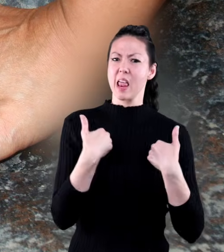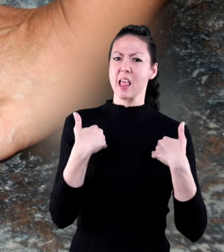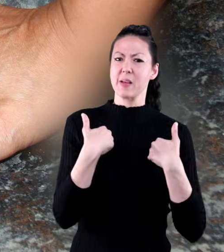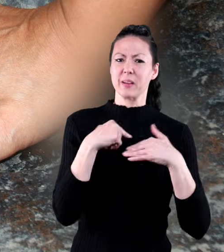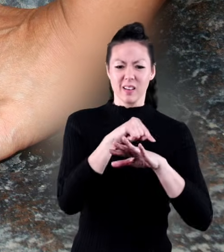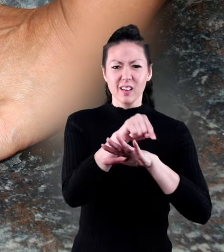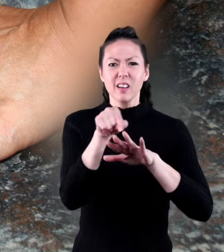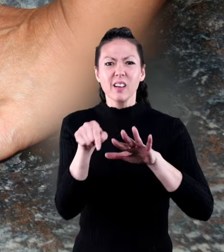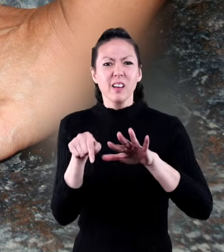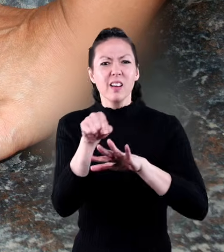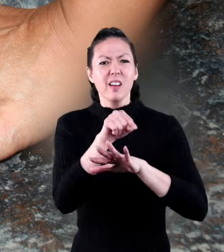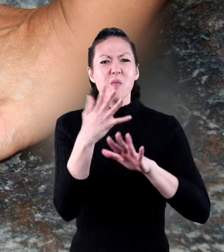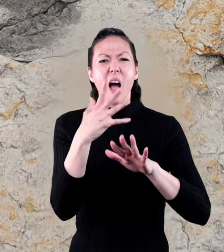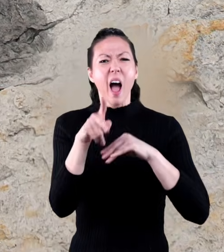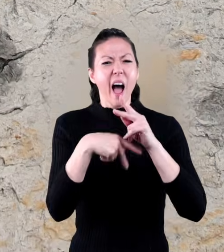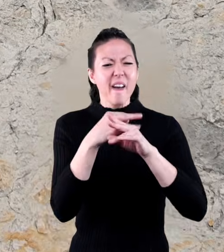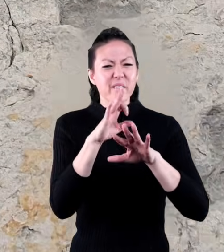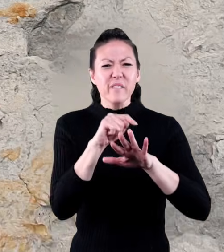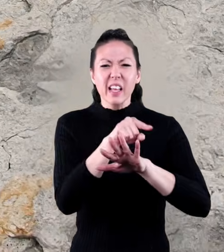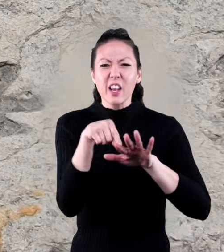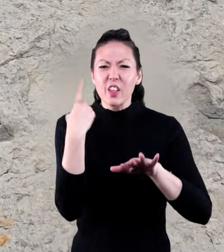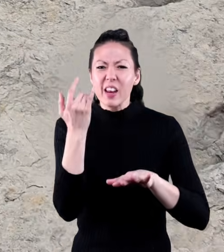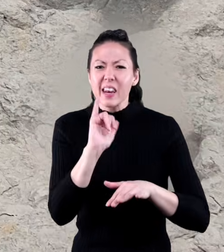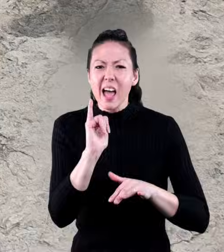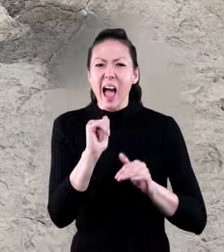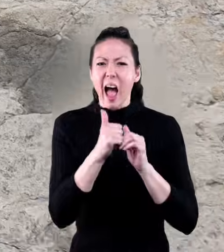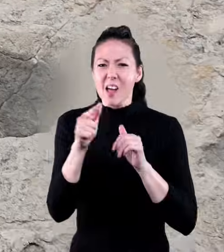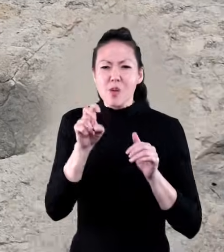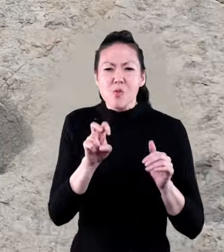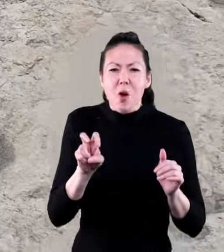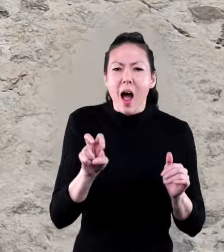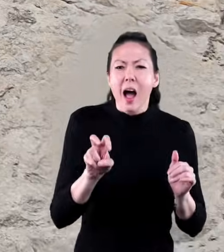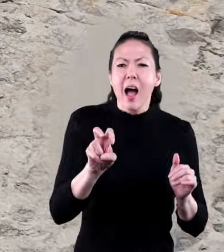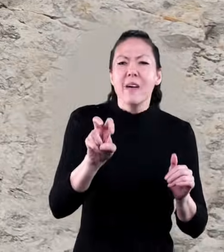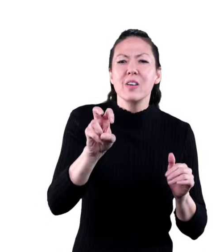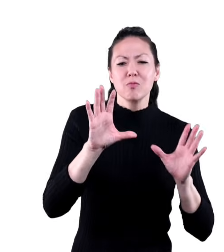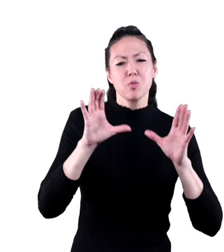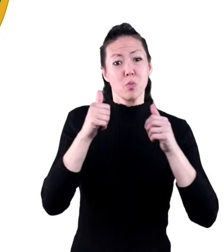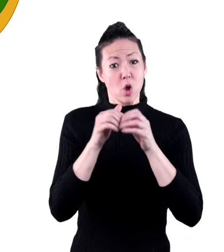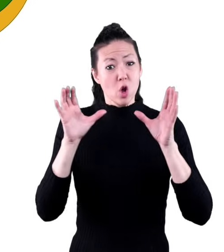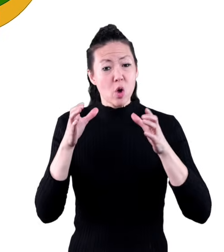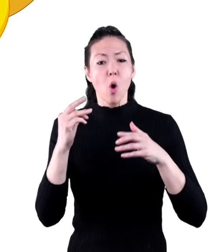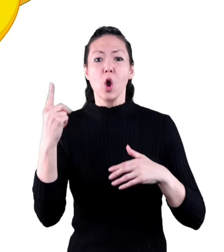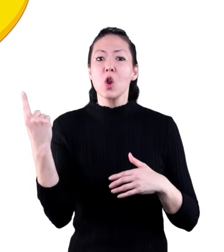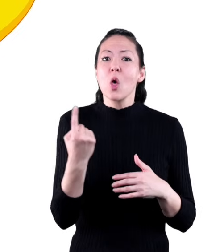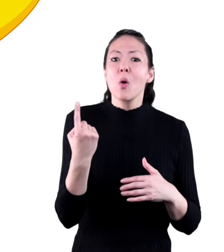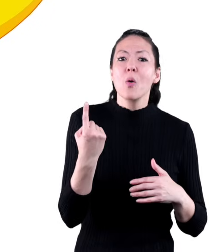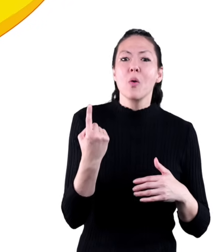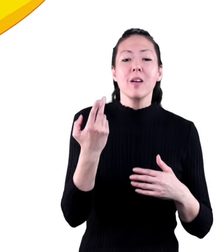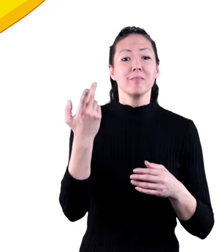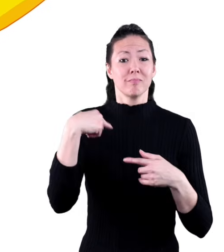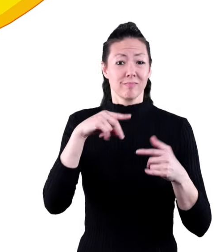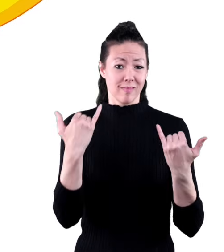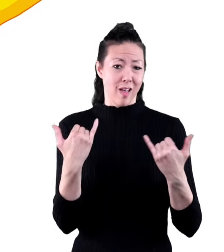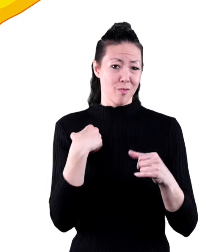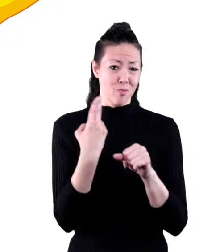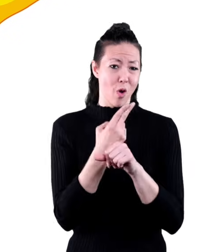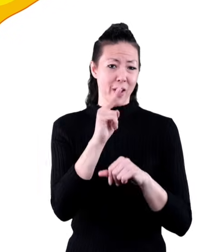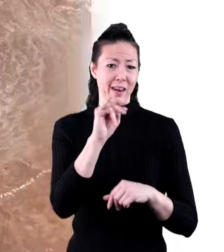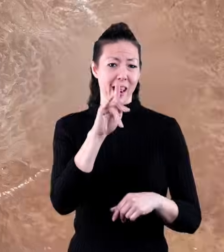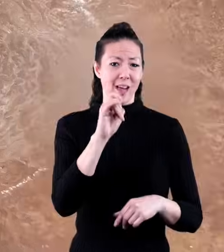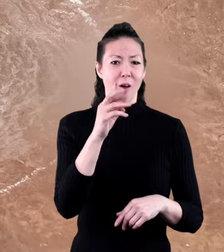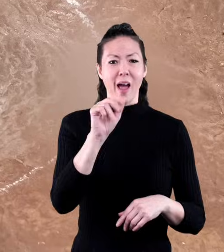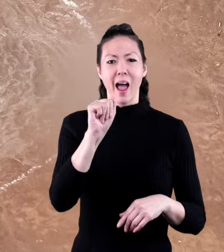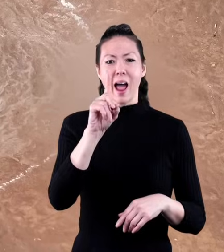or how many feet it had, or whether it traveled alone or in herds, or whether it wore Nike or Adidas.